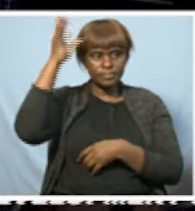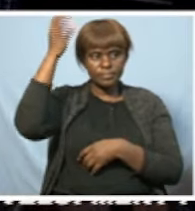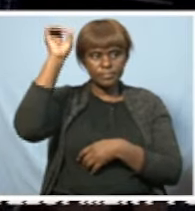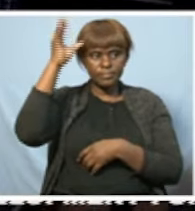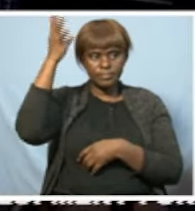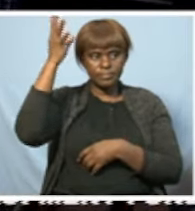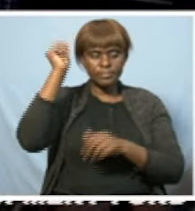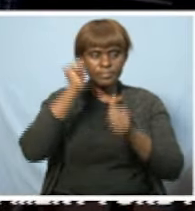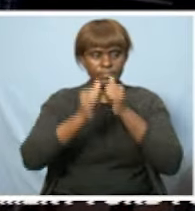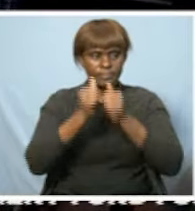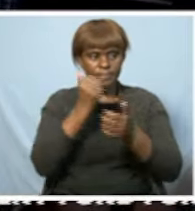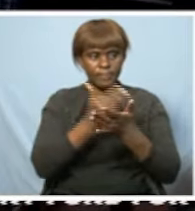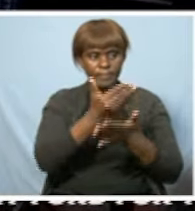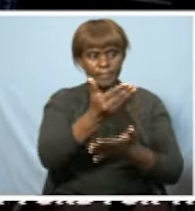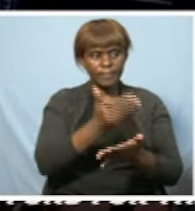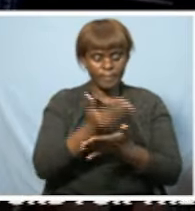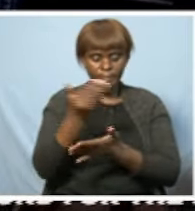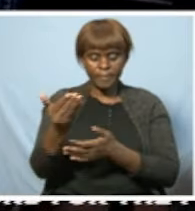which was procured at